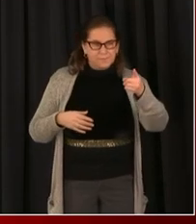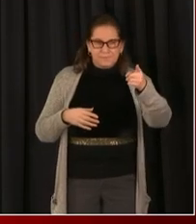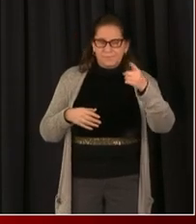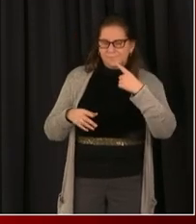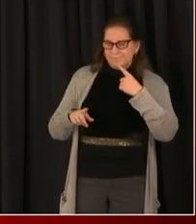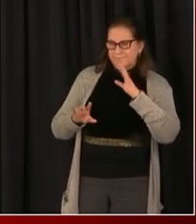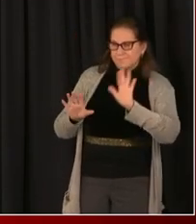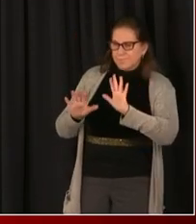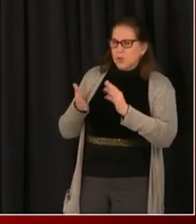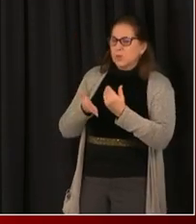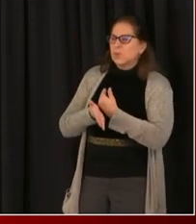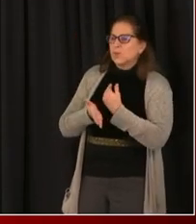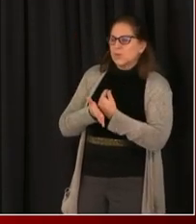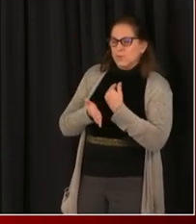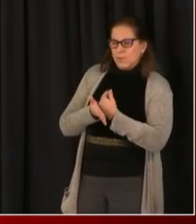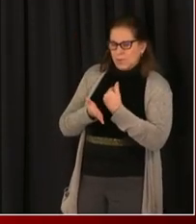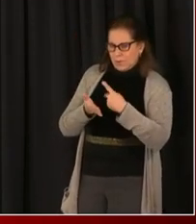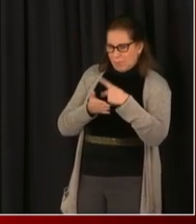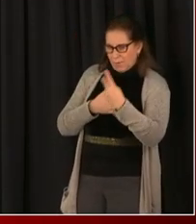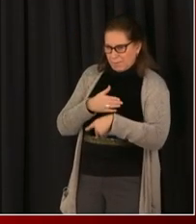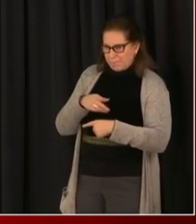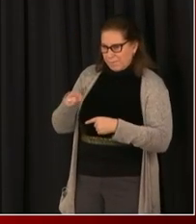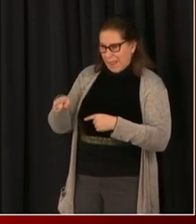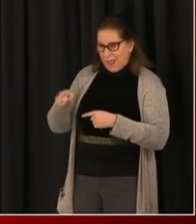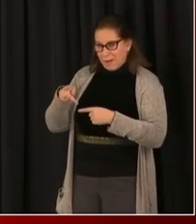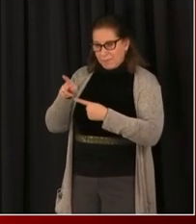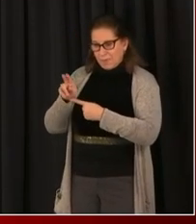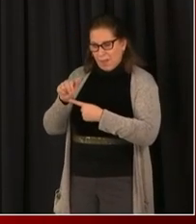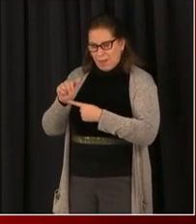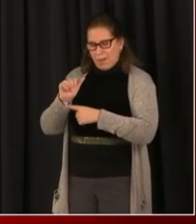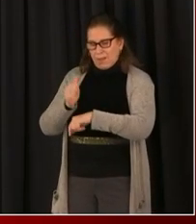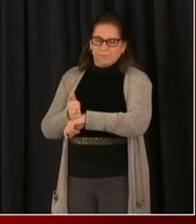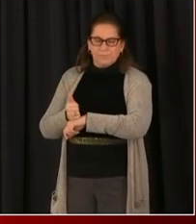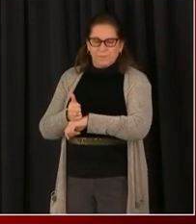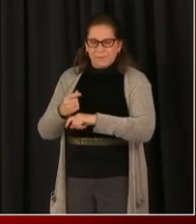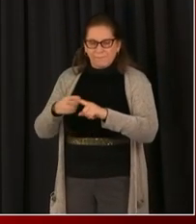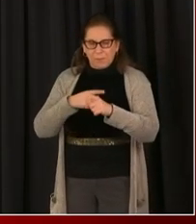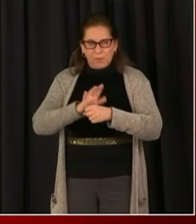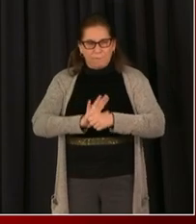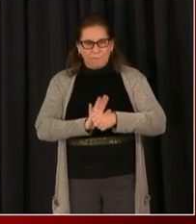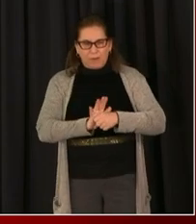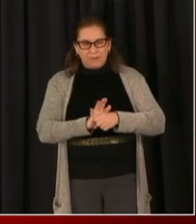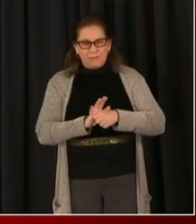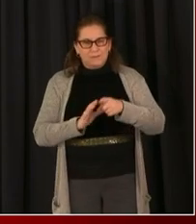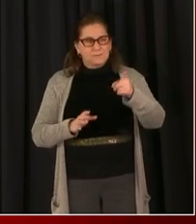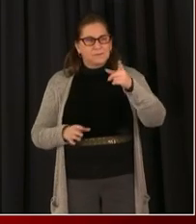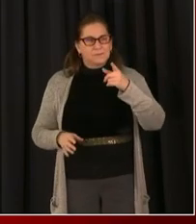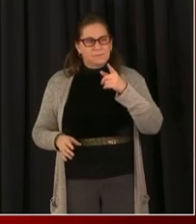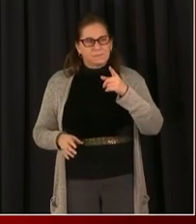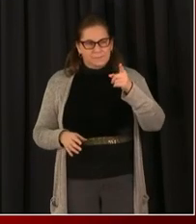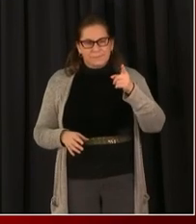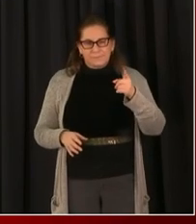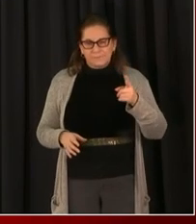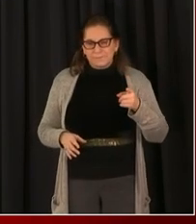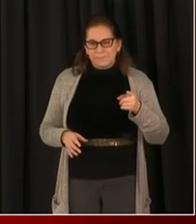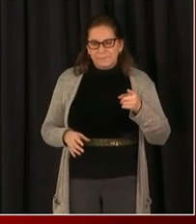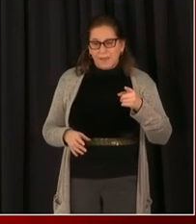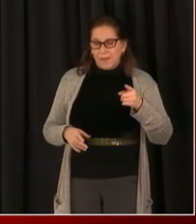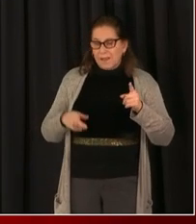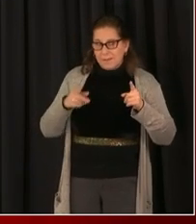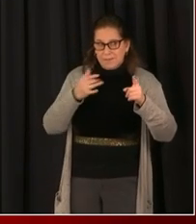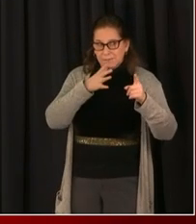COVID, and just kind of give some of the history of how we have this program. Sure, that's correct. So PUA is one out of